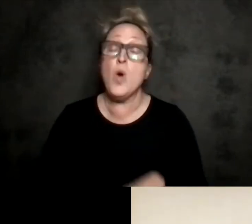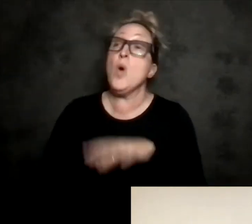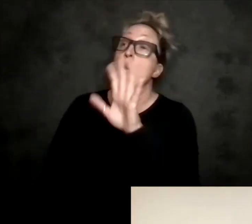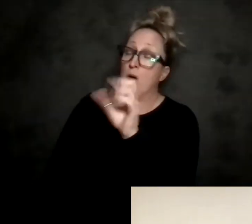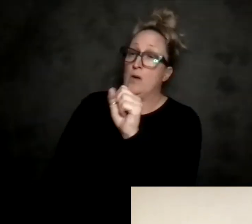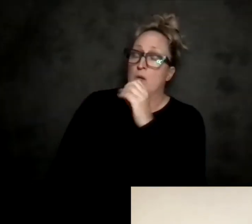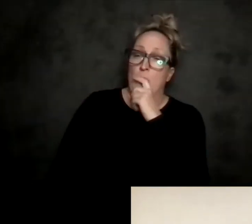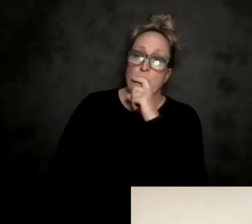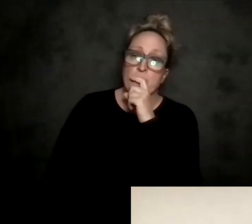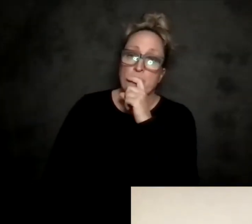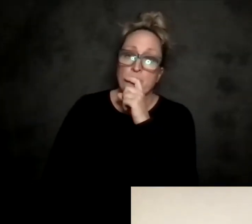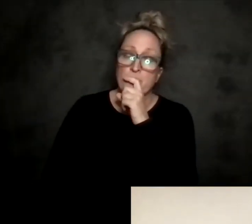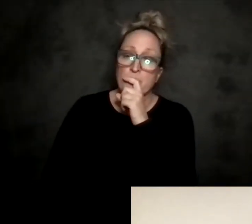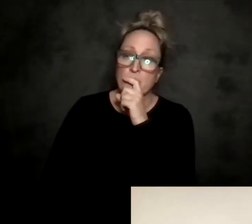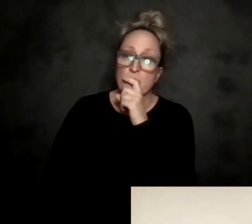So,